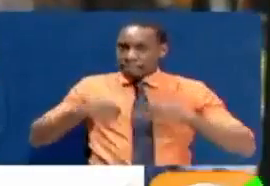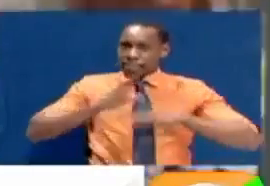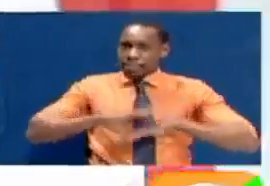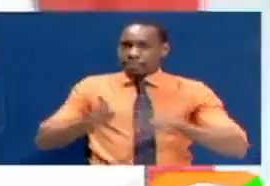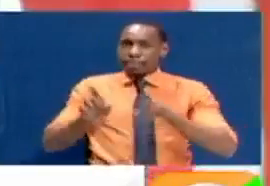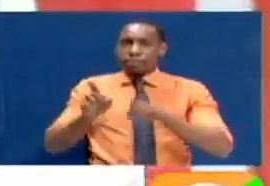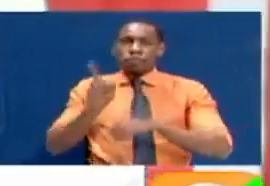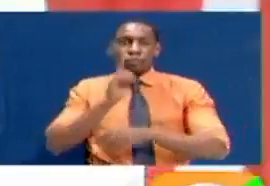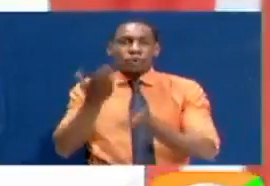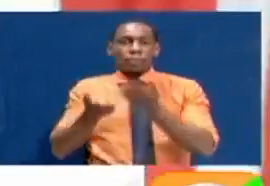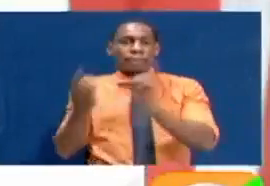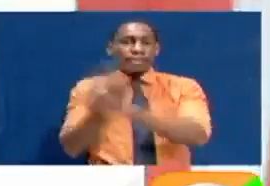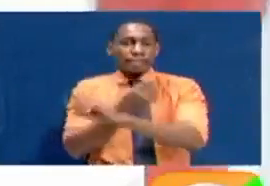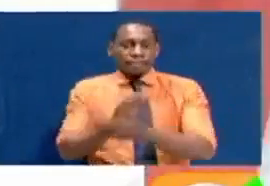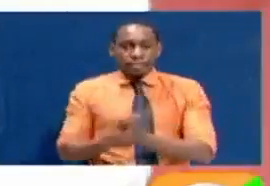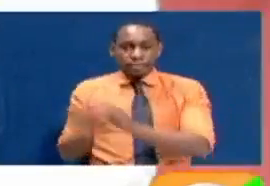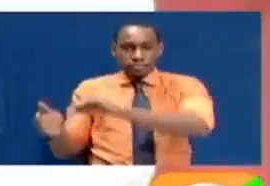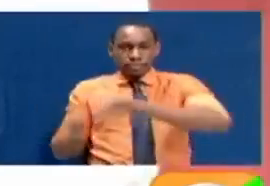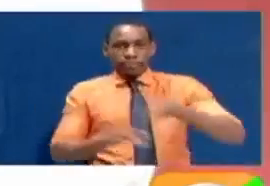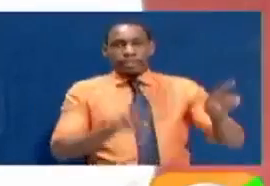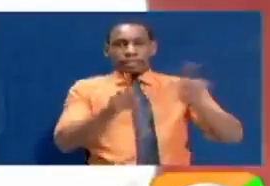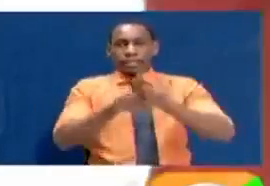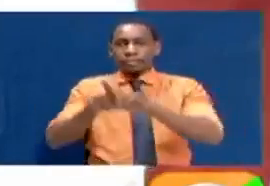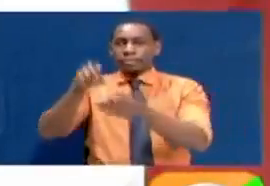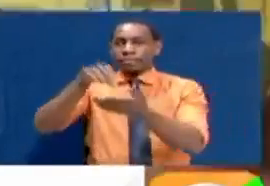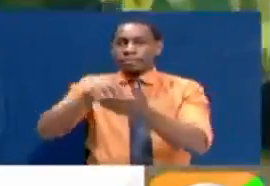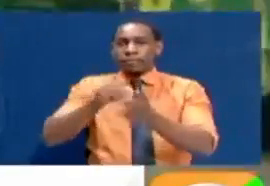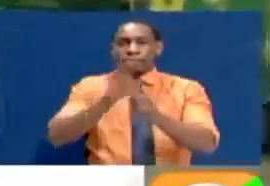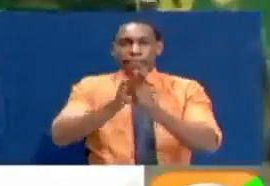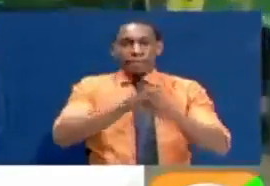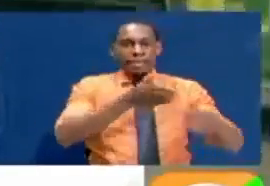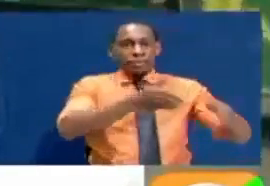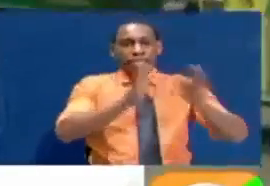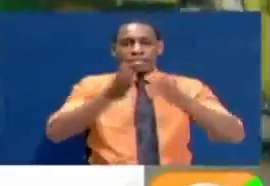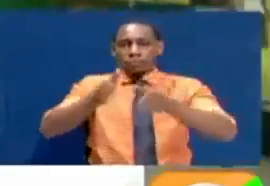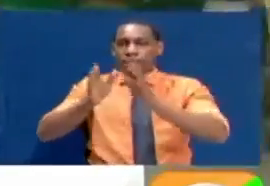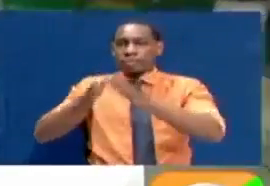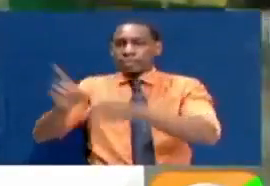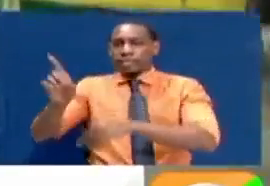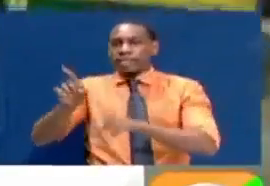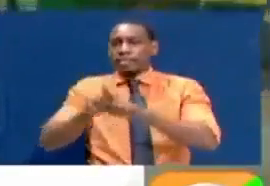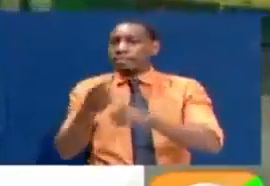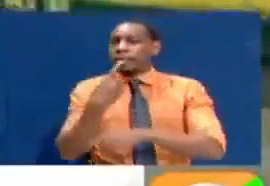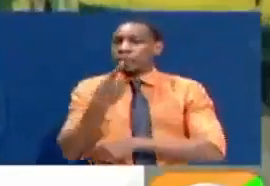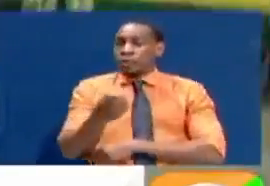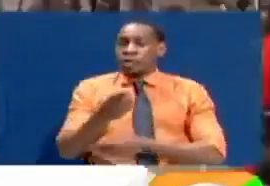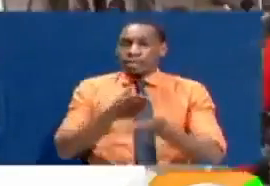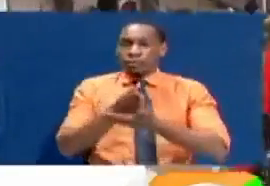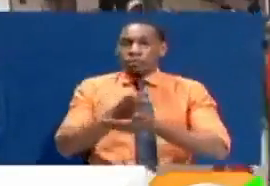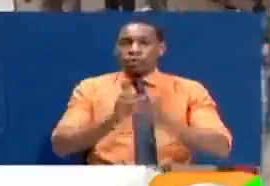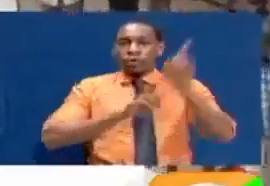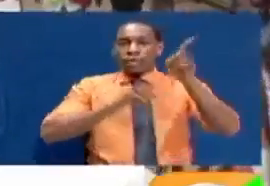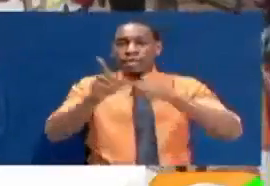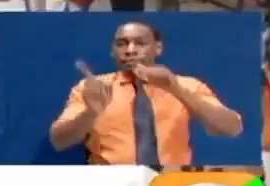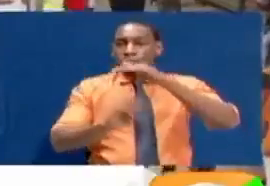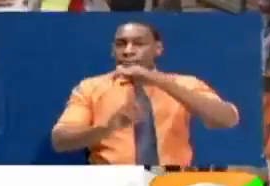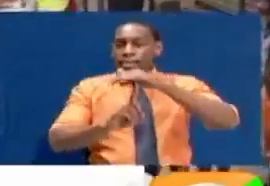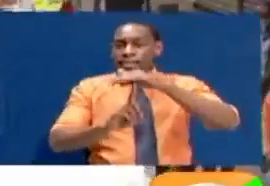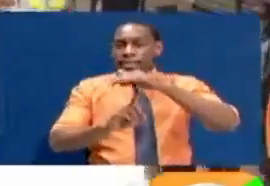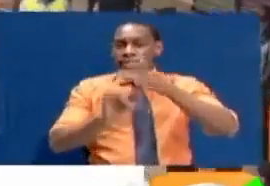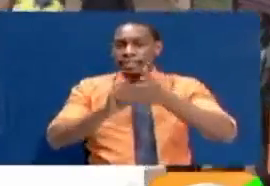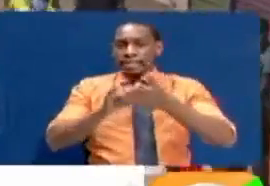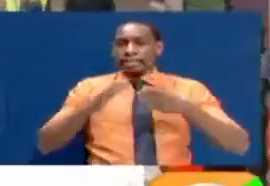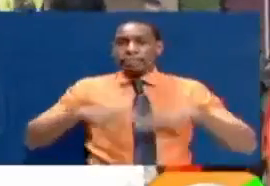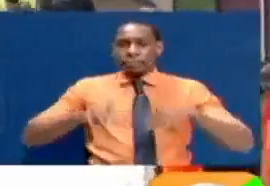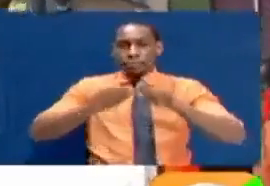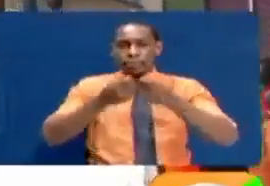kesho itakuwa hivyo. A similar trend exhibited along major routes in Nairobi, despite the directive by the Transport Ministry